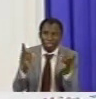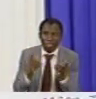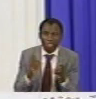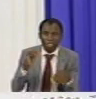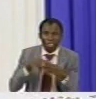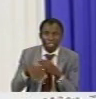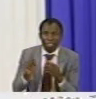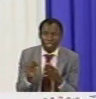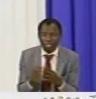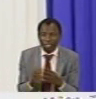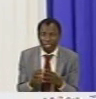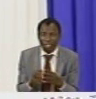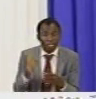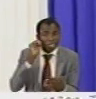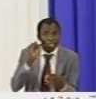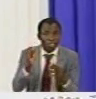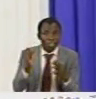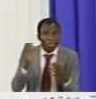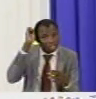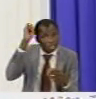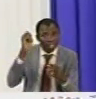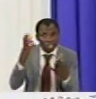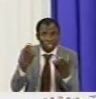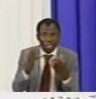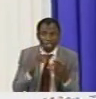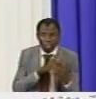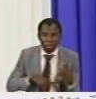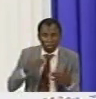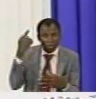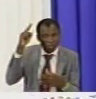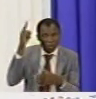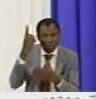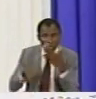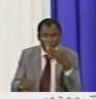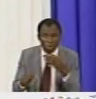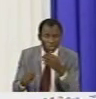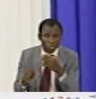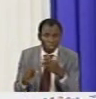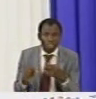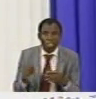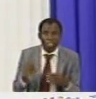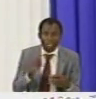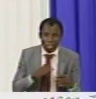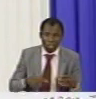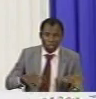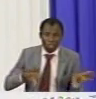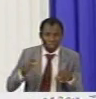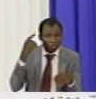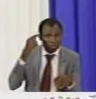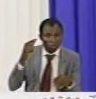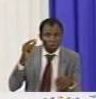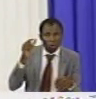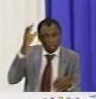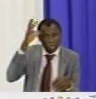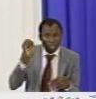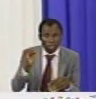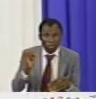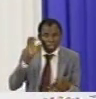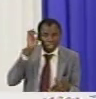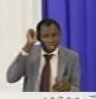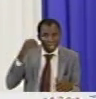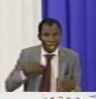me. I had suffered from urinary incontinency for more than 20 years, actually from childhood,